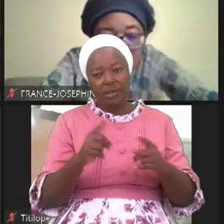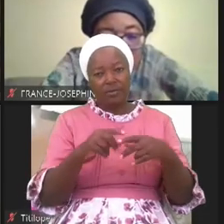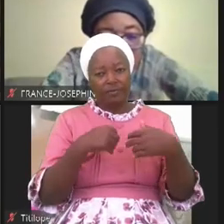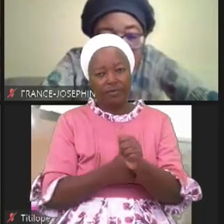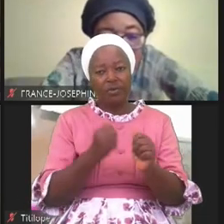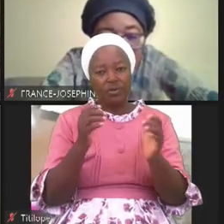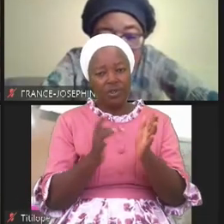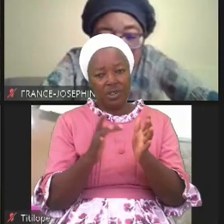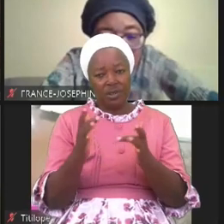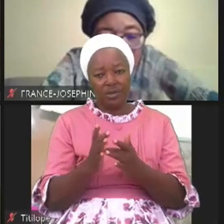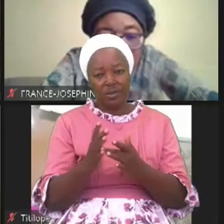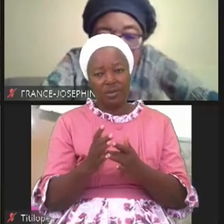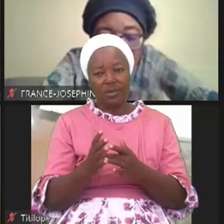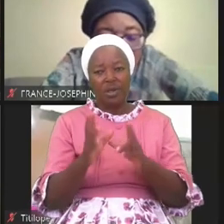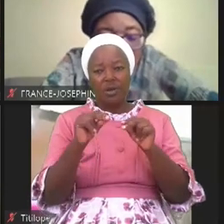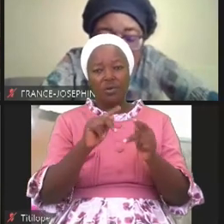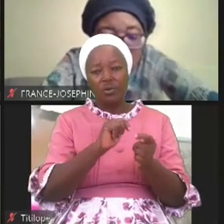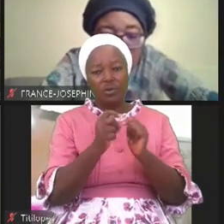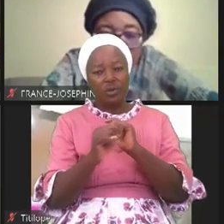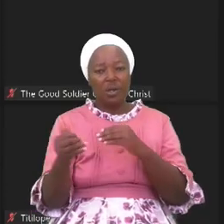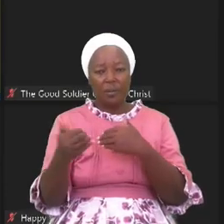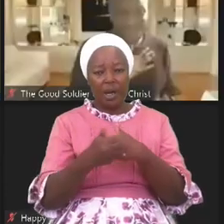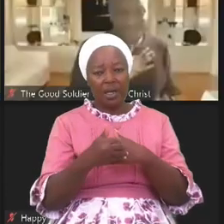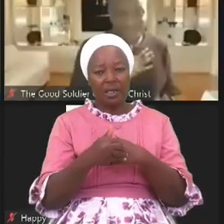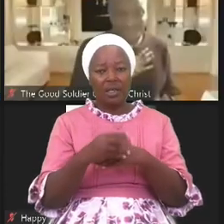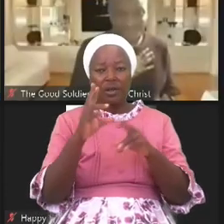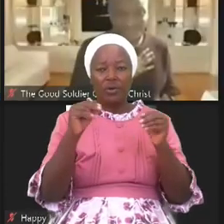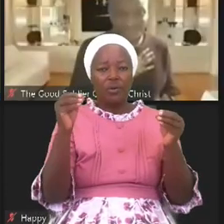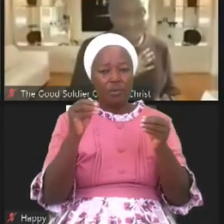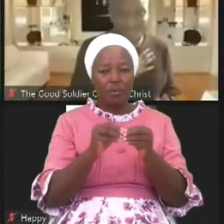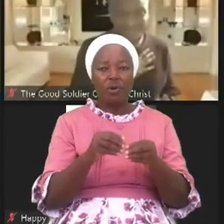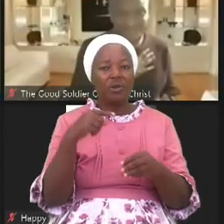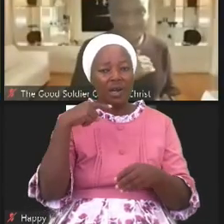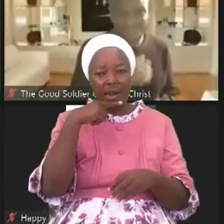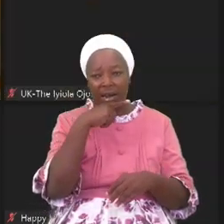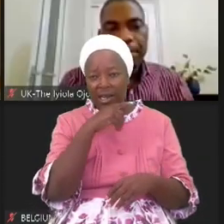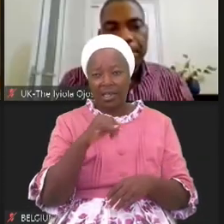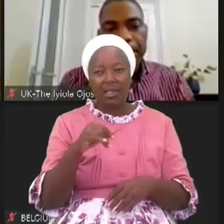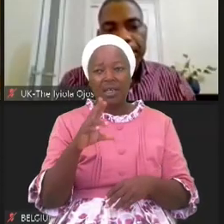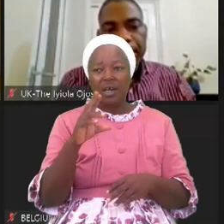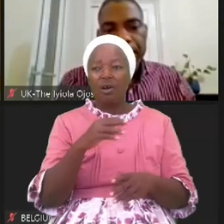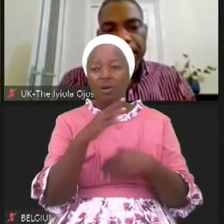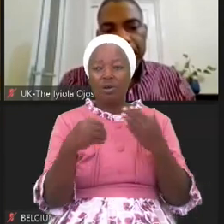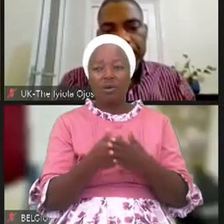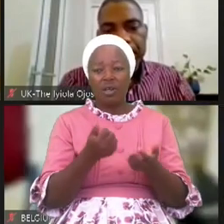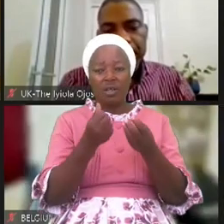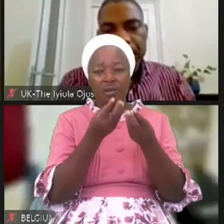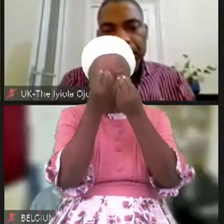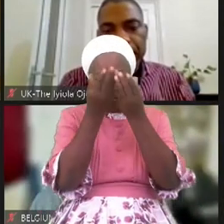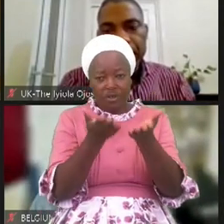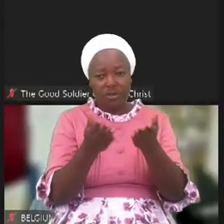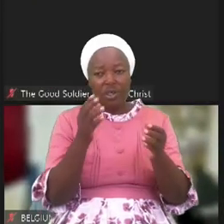lies. Every information you give to them will be accurate,